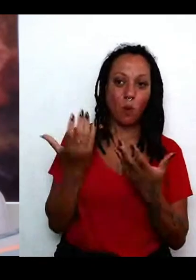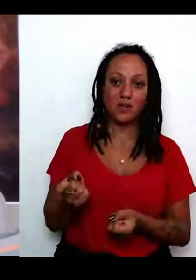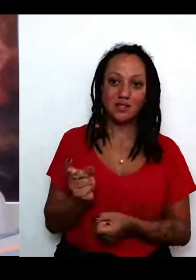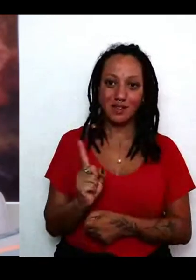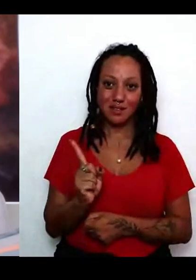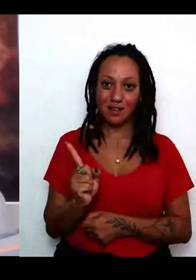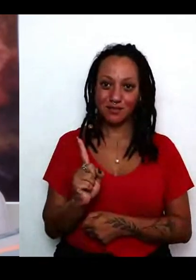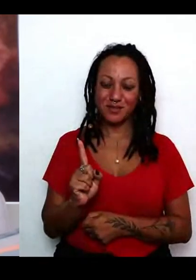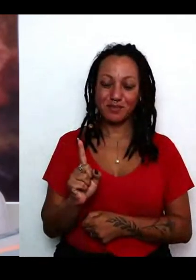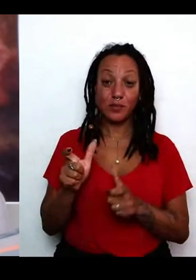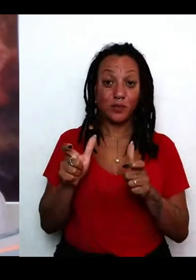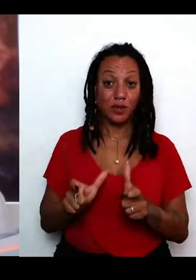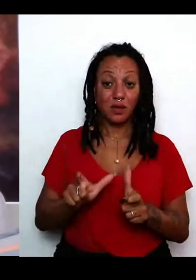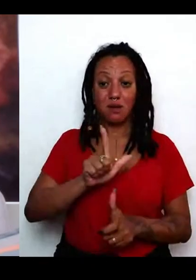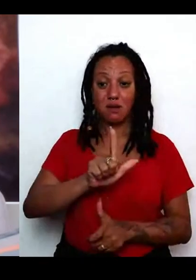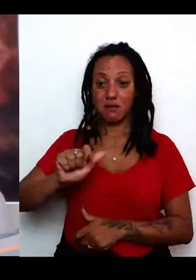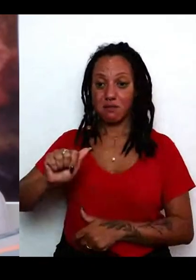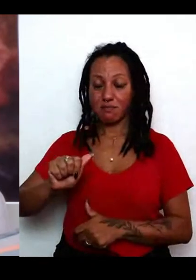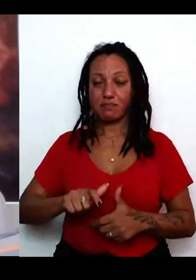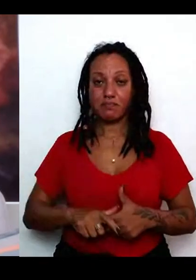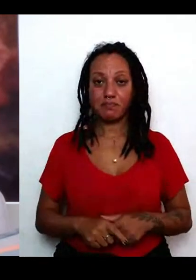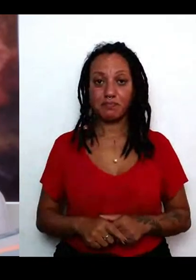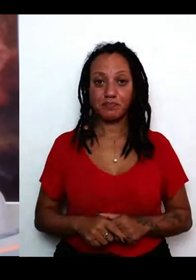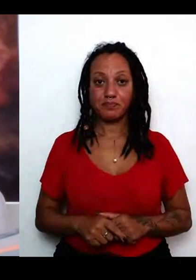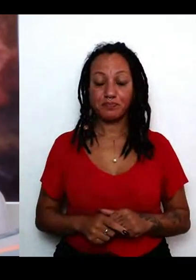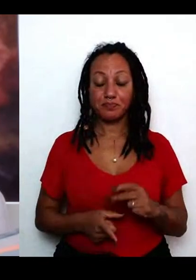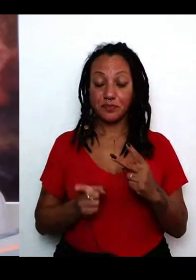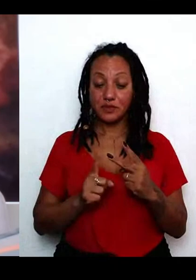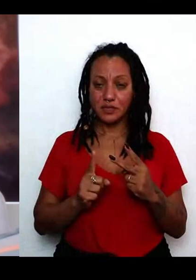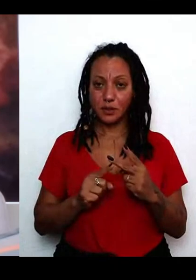is more complicated because